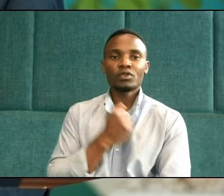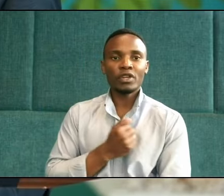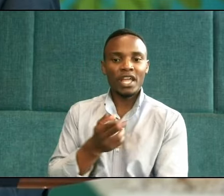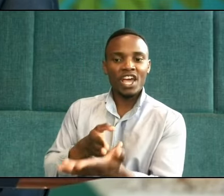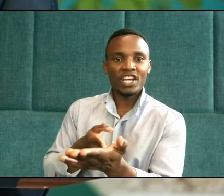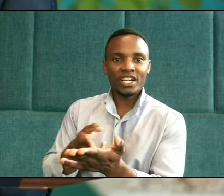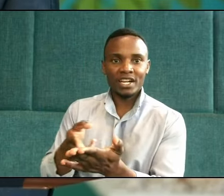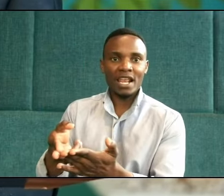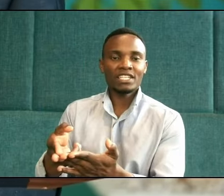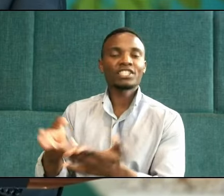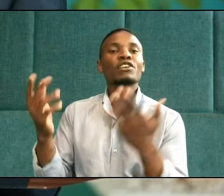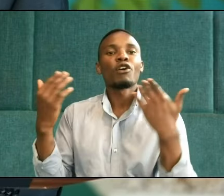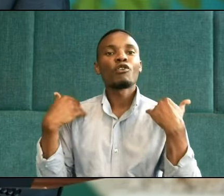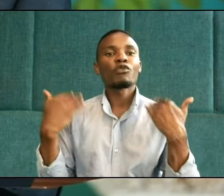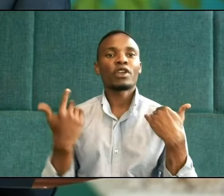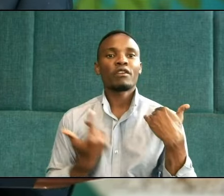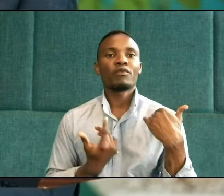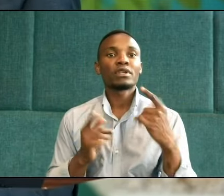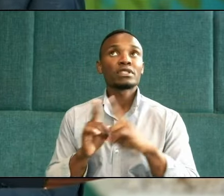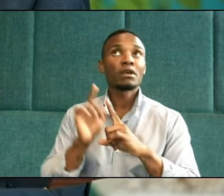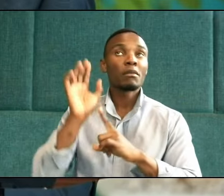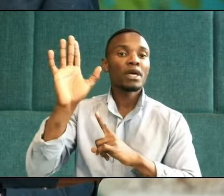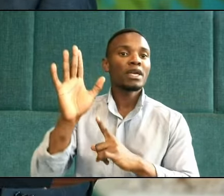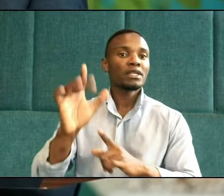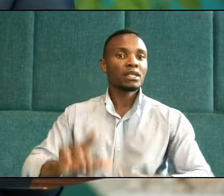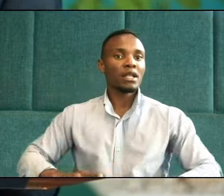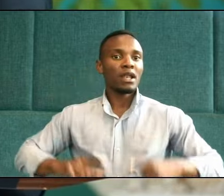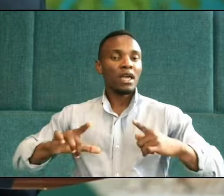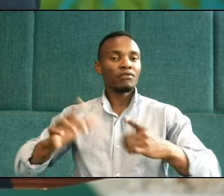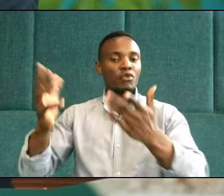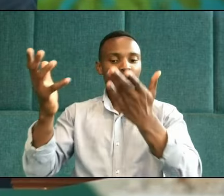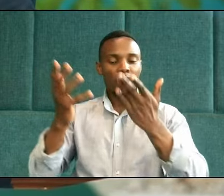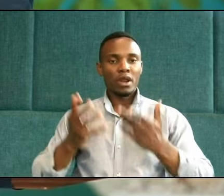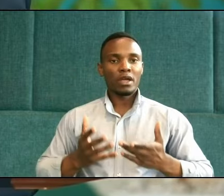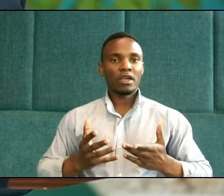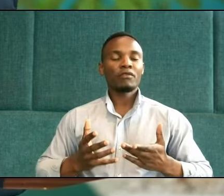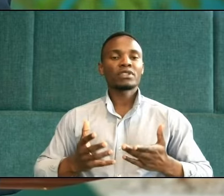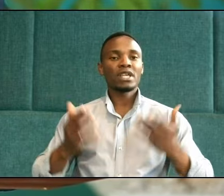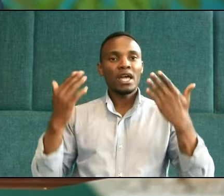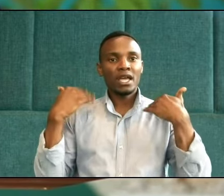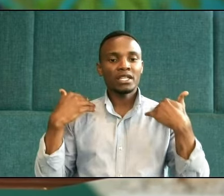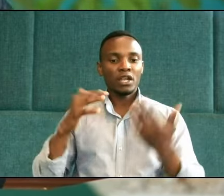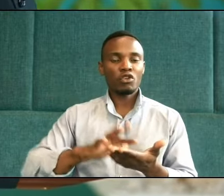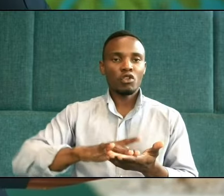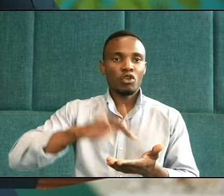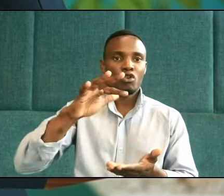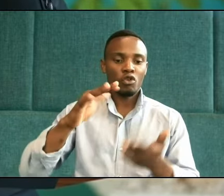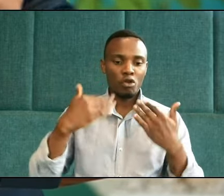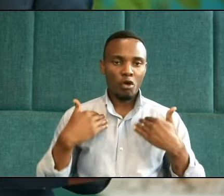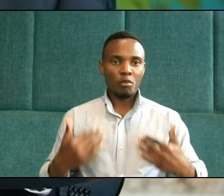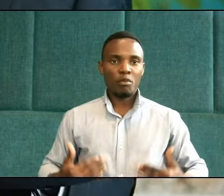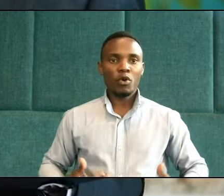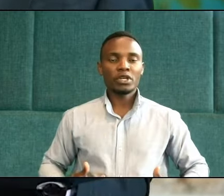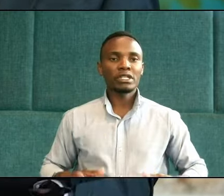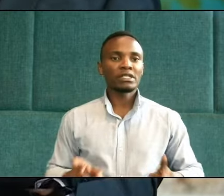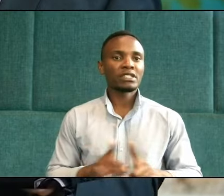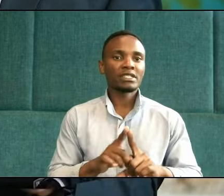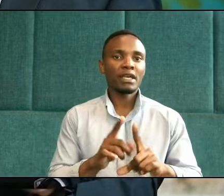will save us and grant us glorious life with eternal glorious bodies, bringing to an